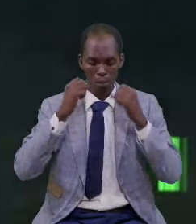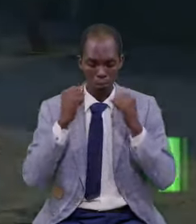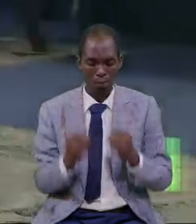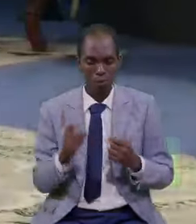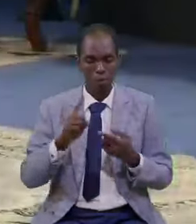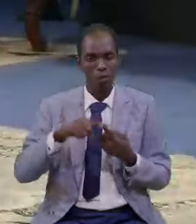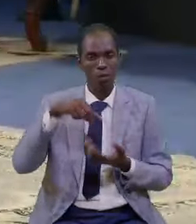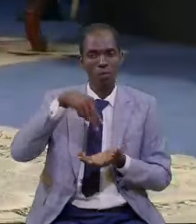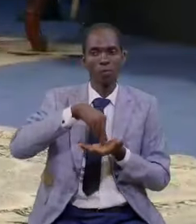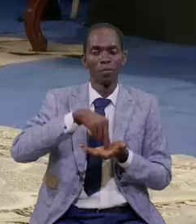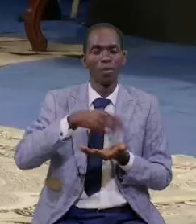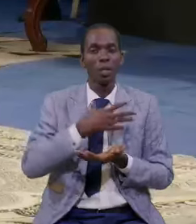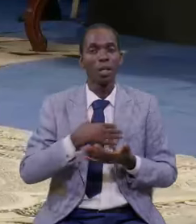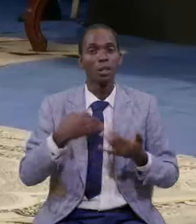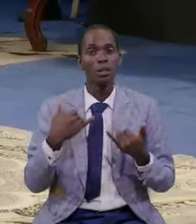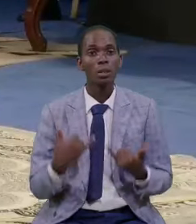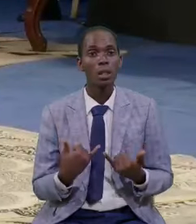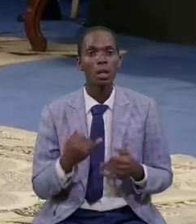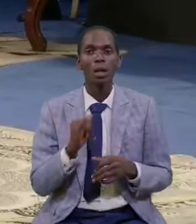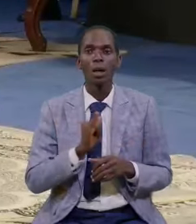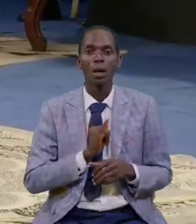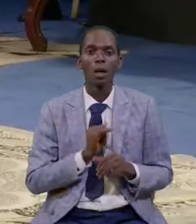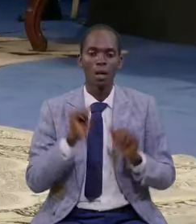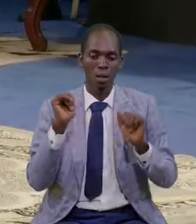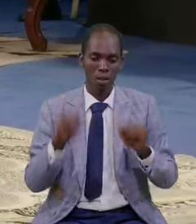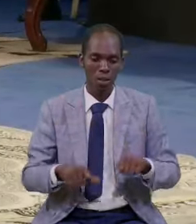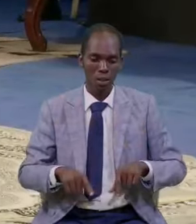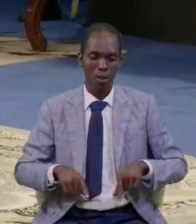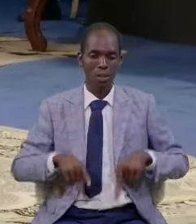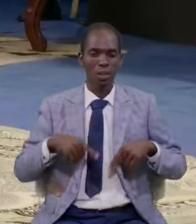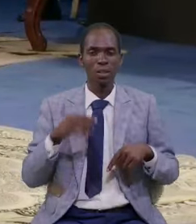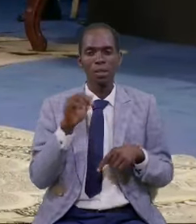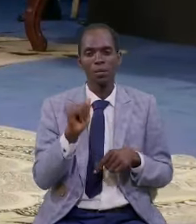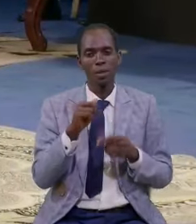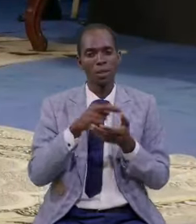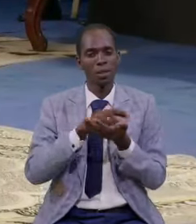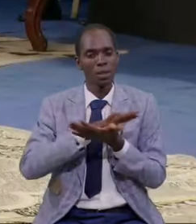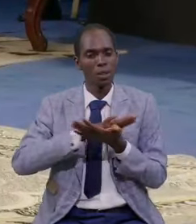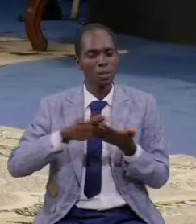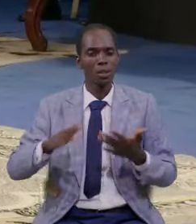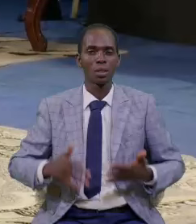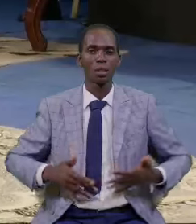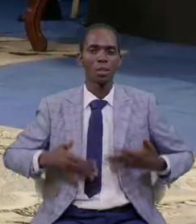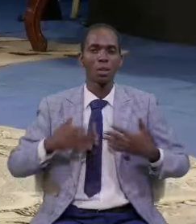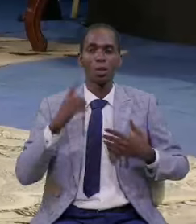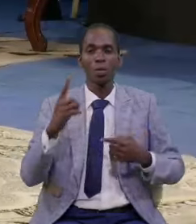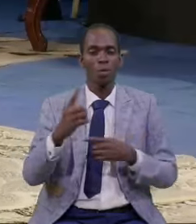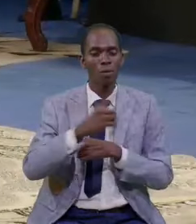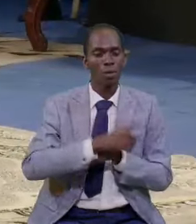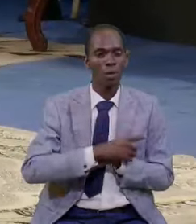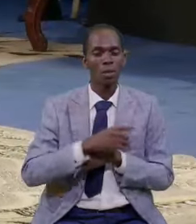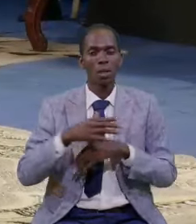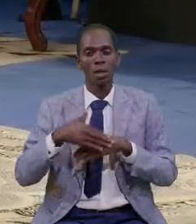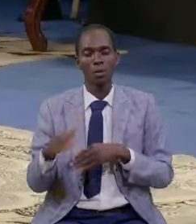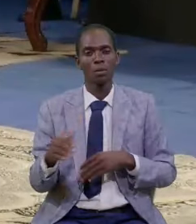and now I can live a righteous life one day at a time. The